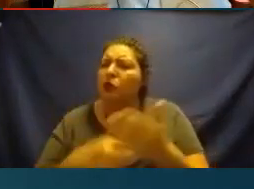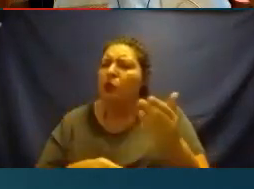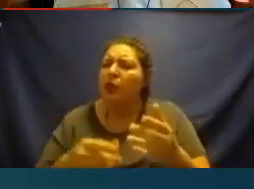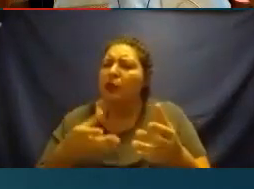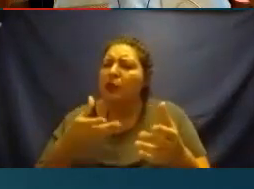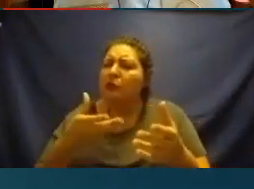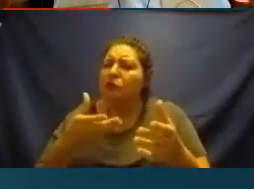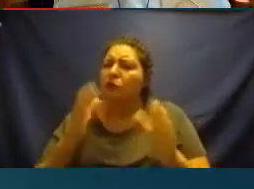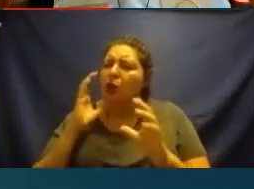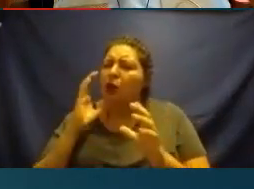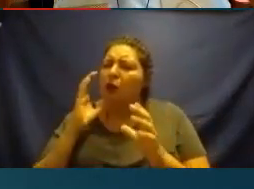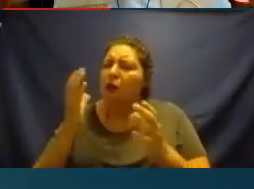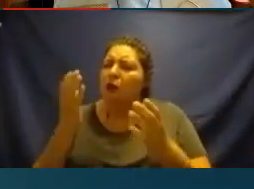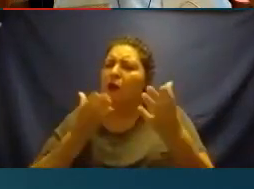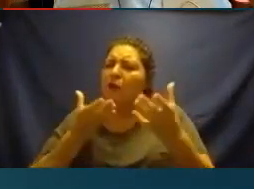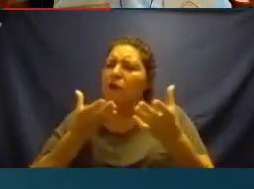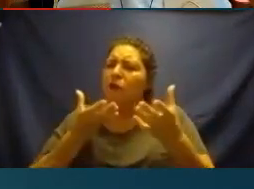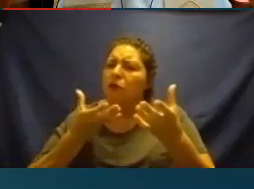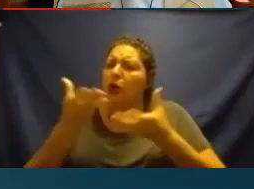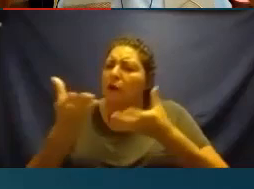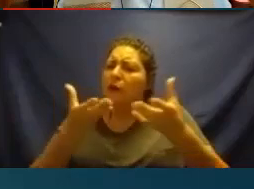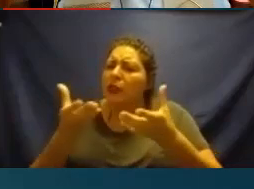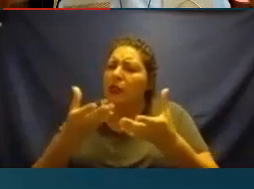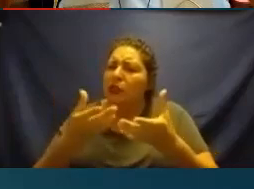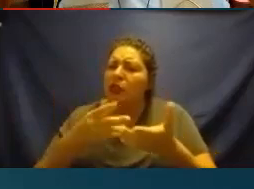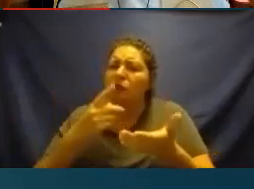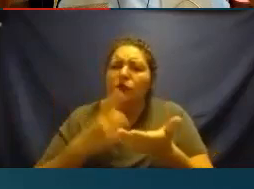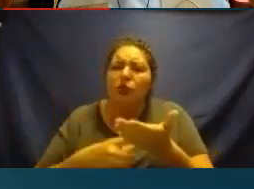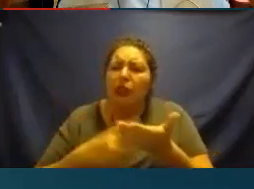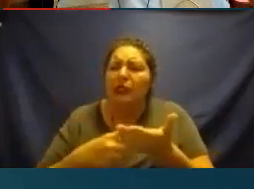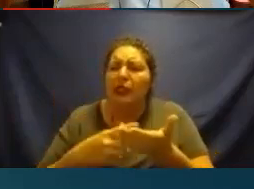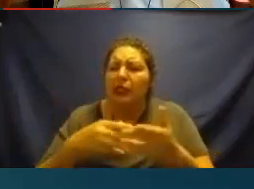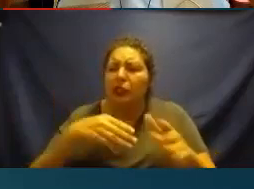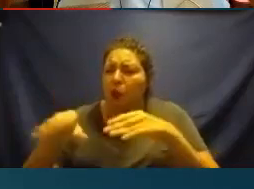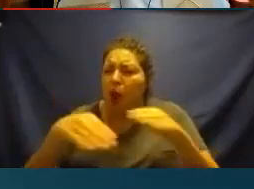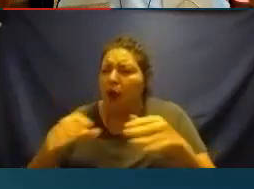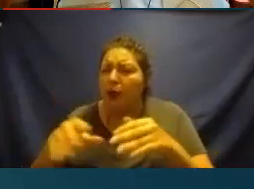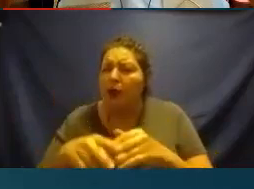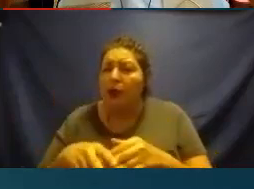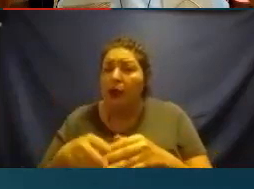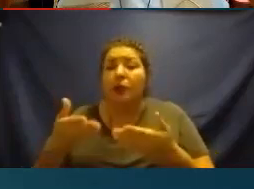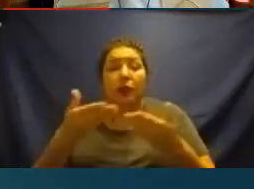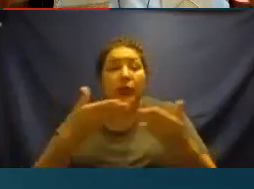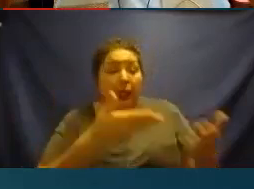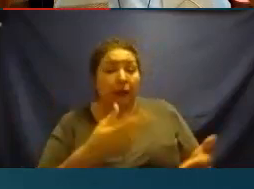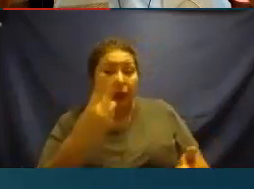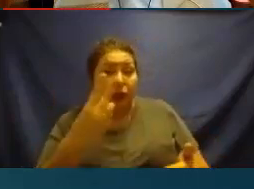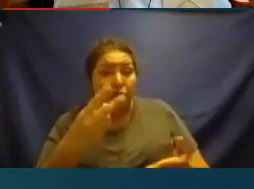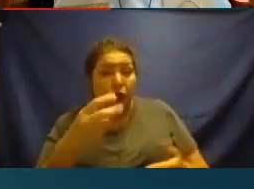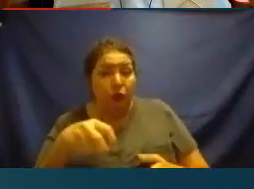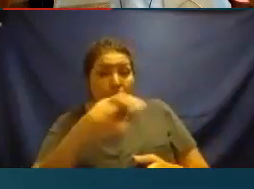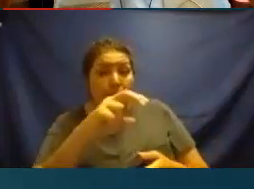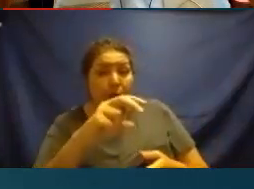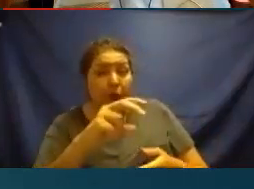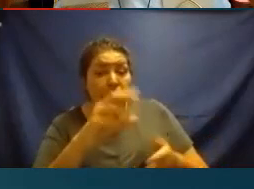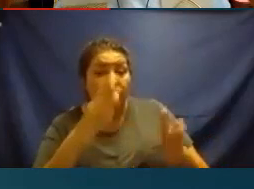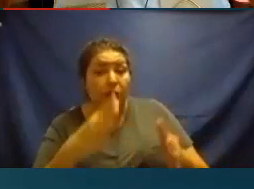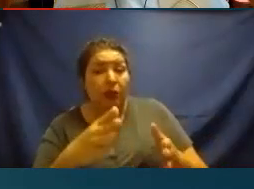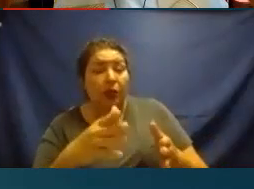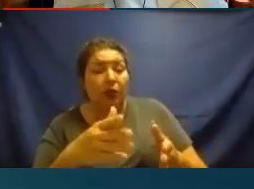are holding with each other as you walk? This gave the two travelers opportunity to express their grief